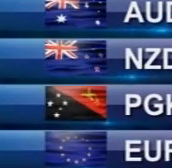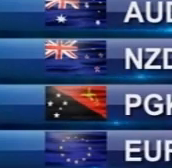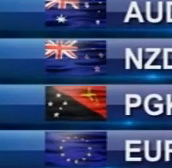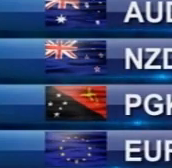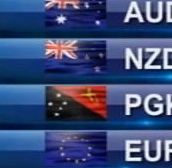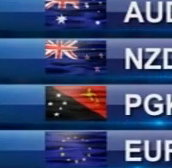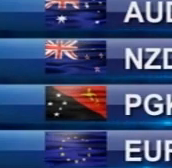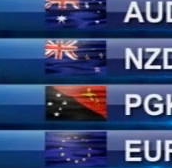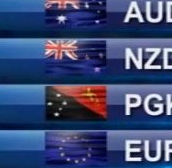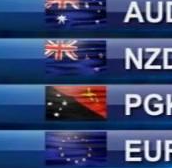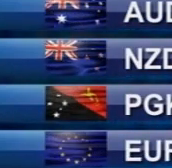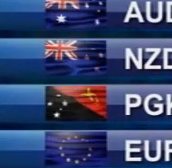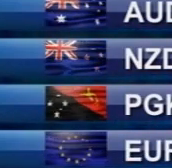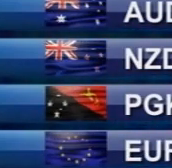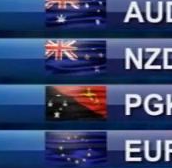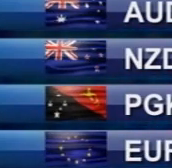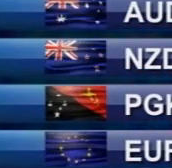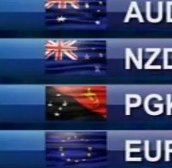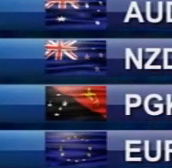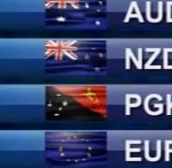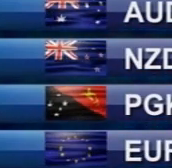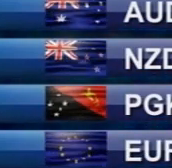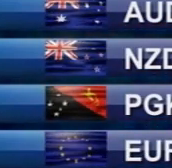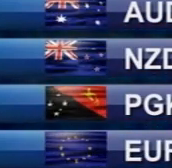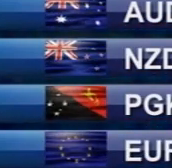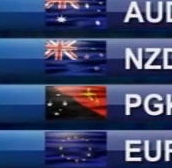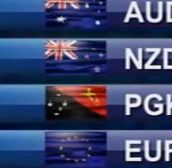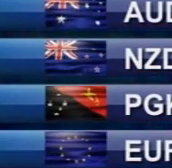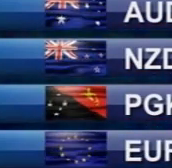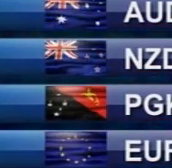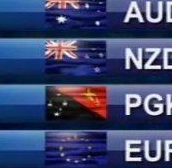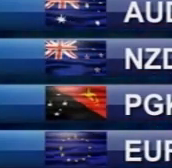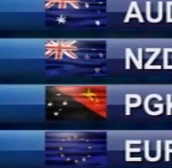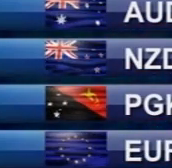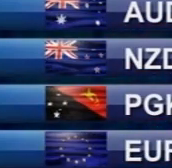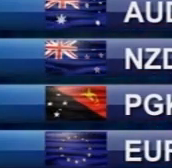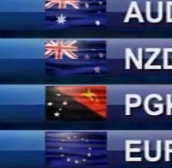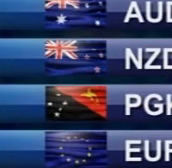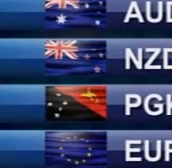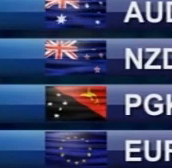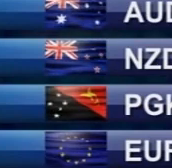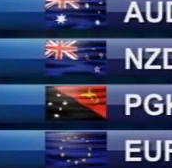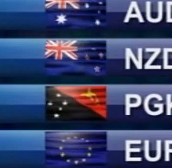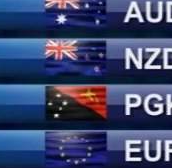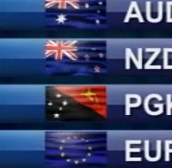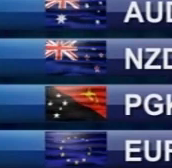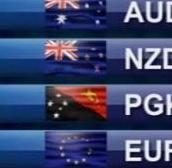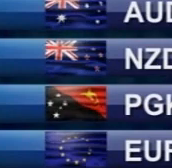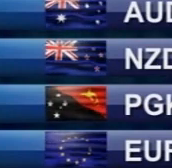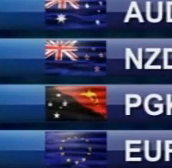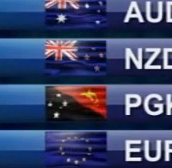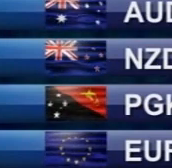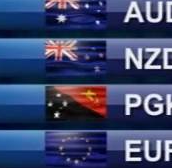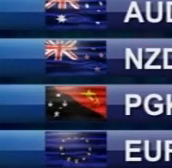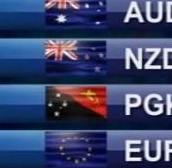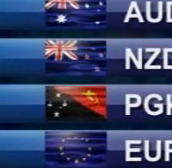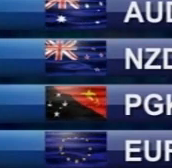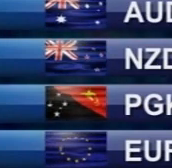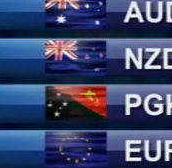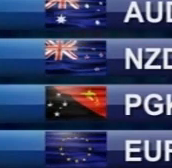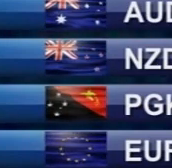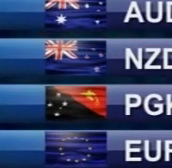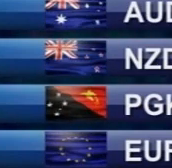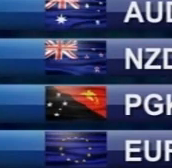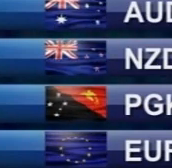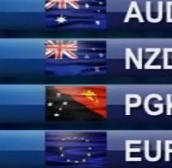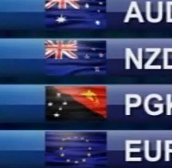dollar recorded gains against the New Zealand dollar, the Chinese yuan, the US dollar, as well as the Japanese yen, but lost some ground against the Aussie